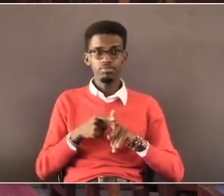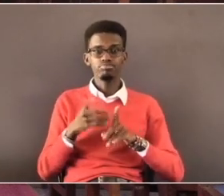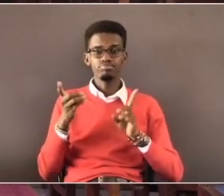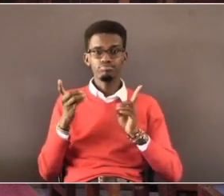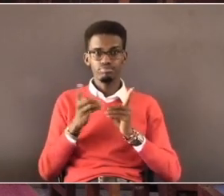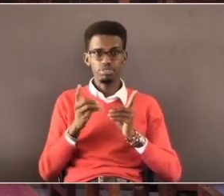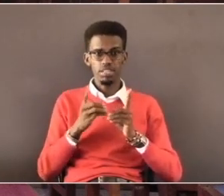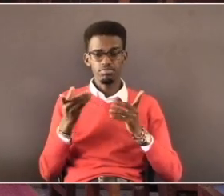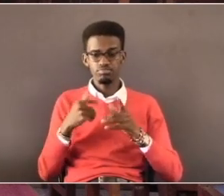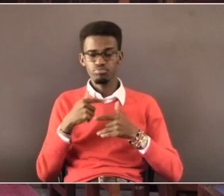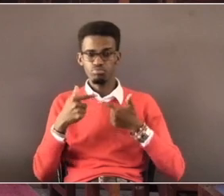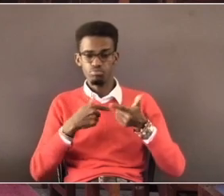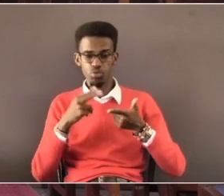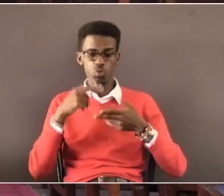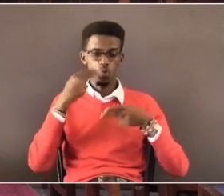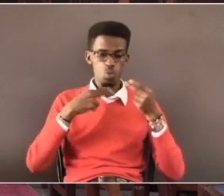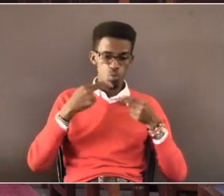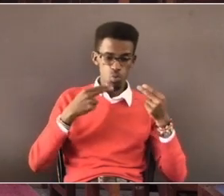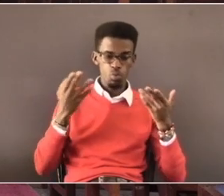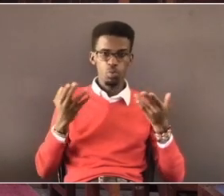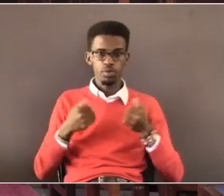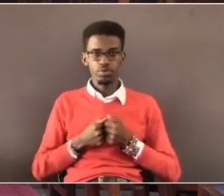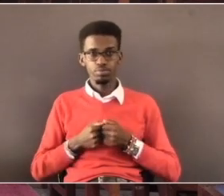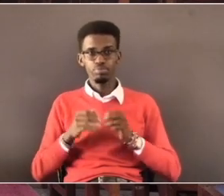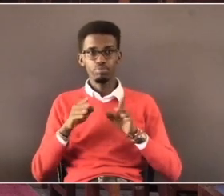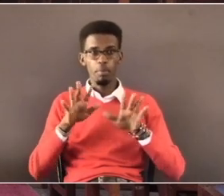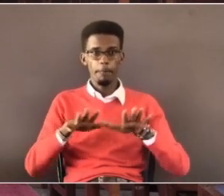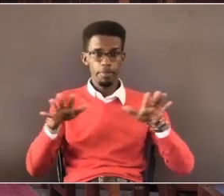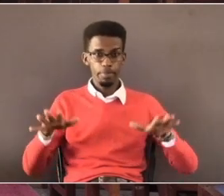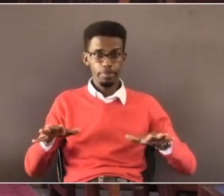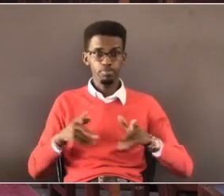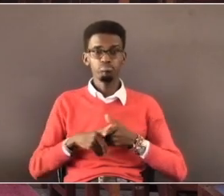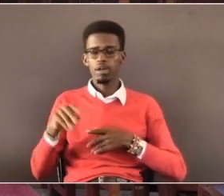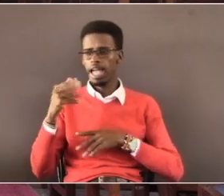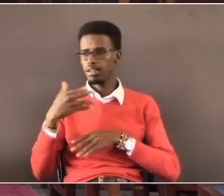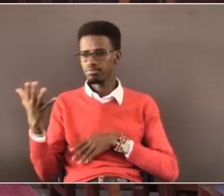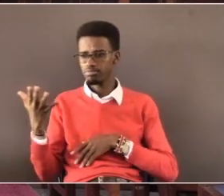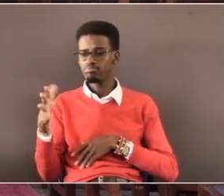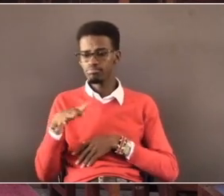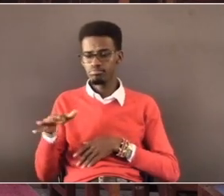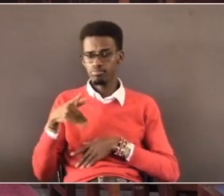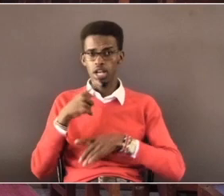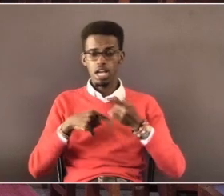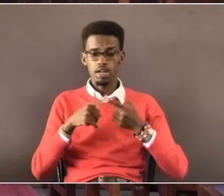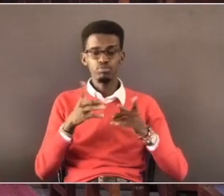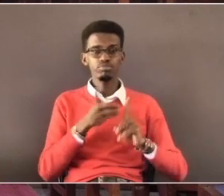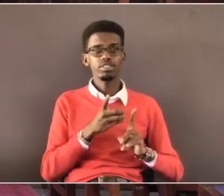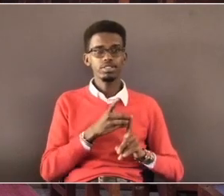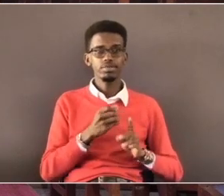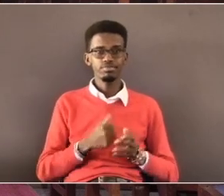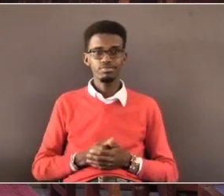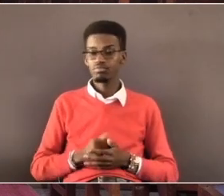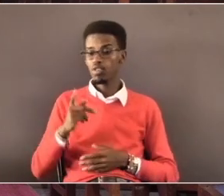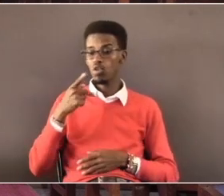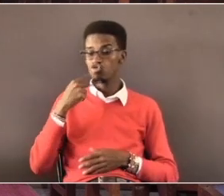involved. It may be going to a restaurant, it might be going to the park, it might be anything when it comes to dates. So